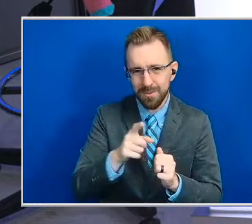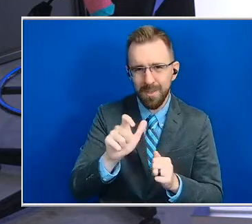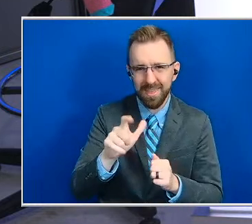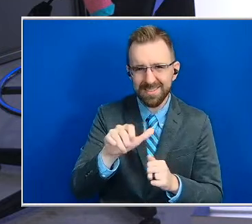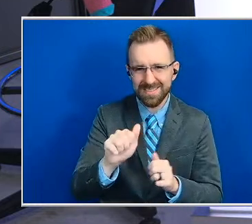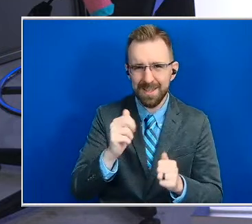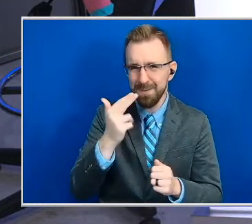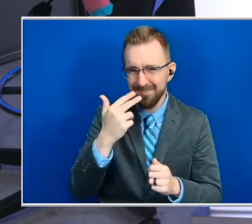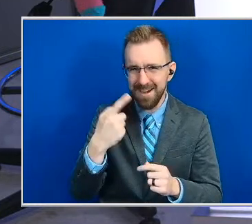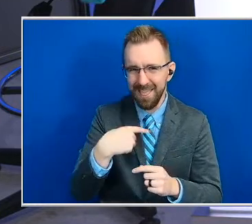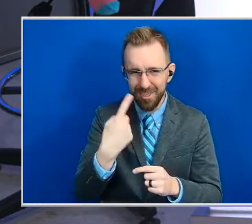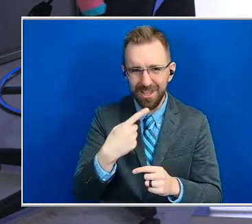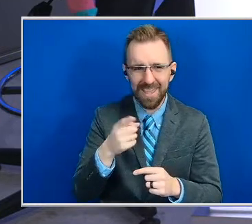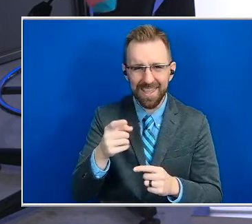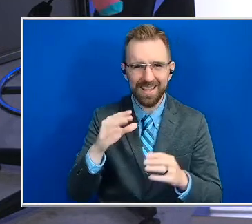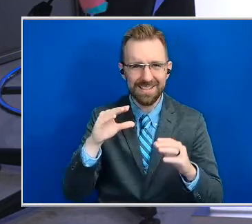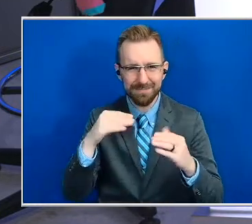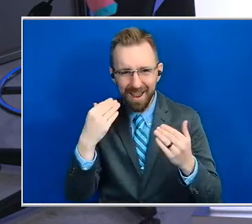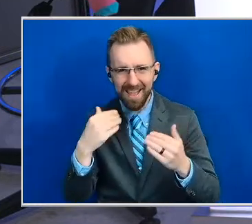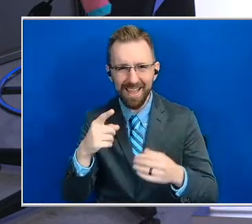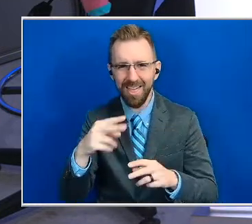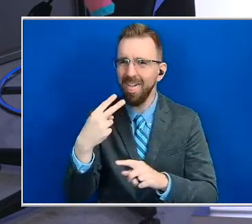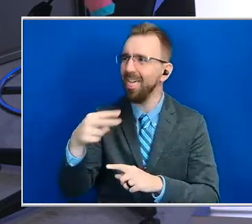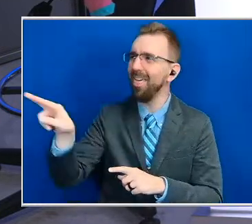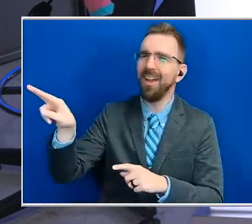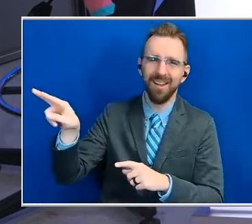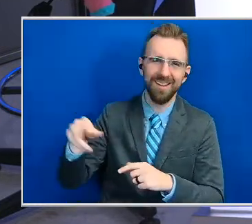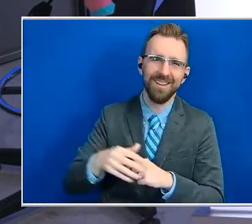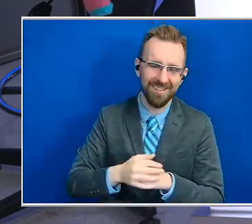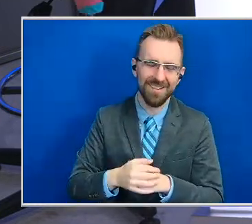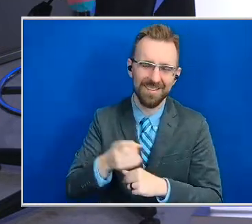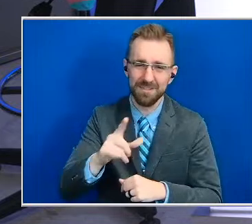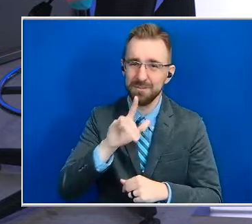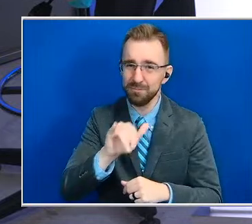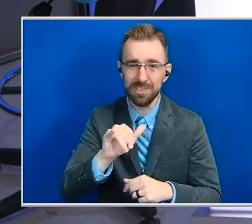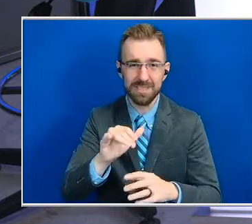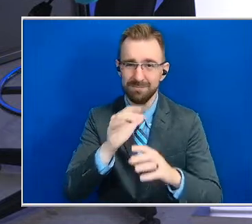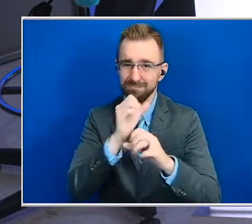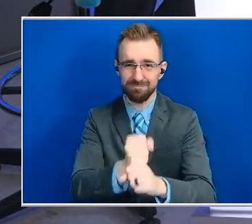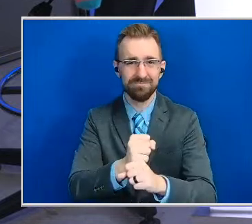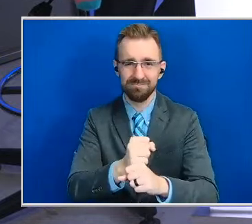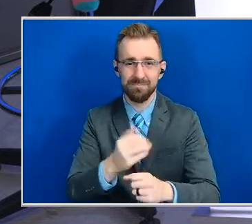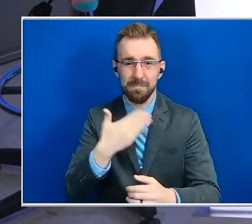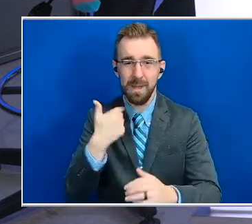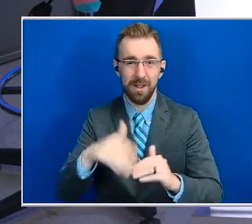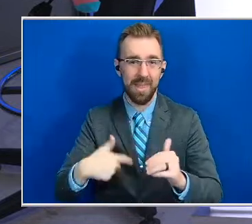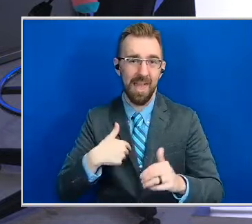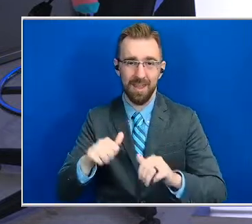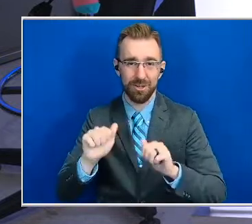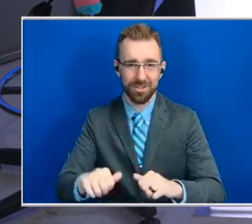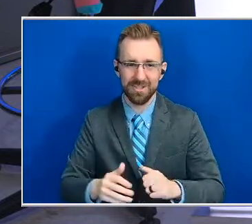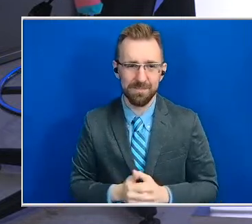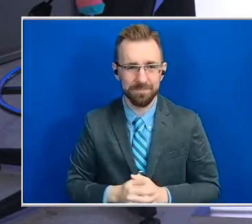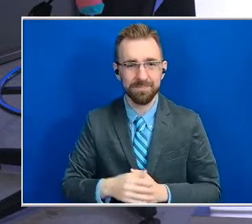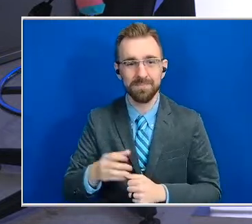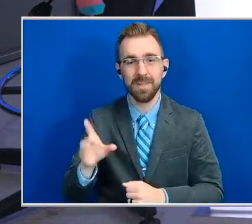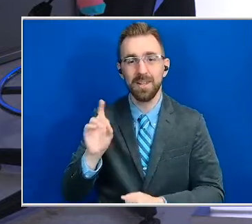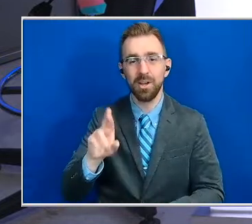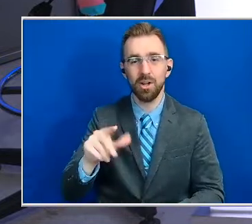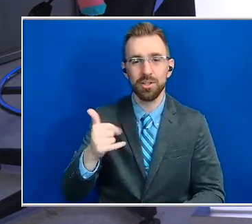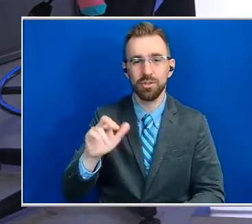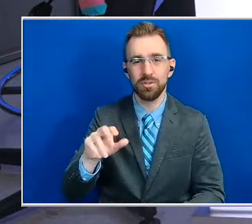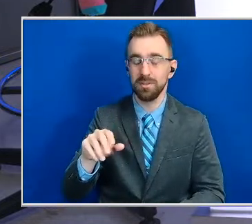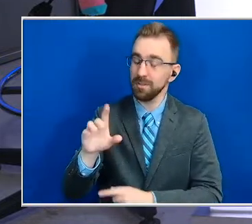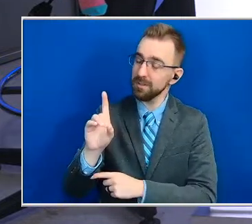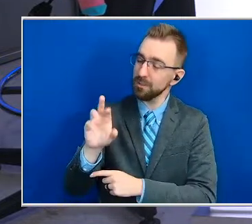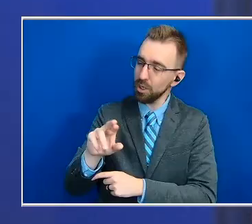raise smiles. And you know, you've really captured the thought better than I could, Dr. George. So,